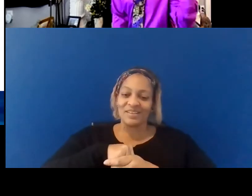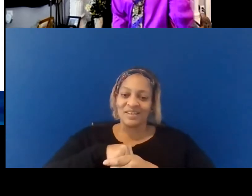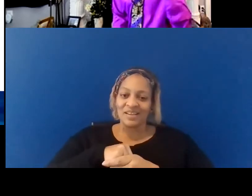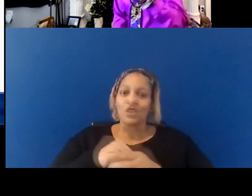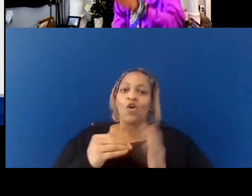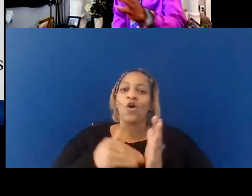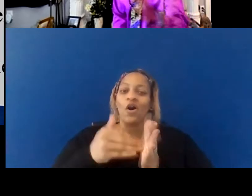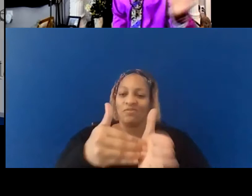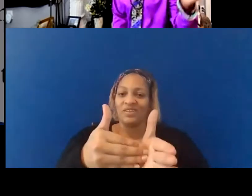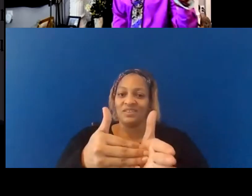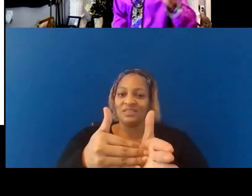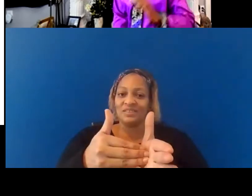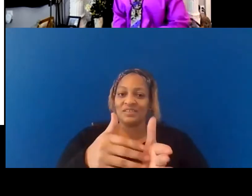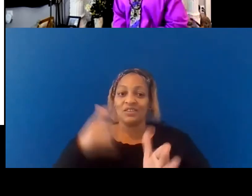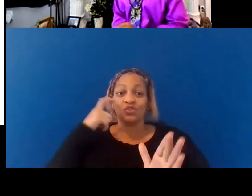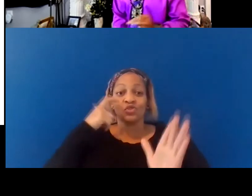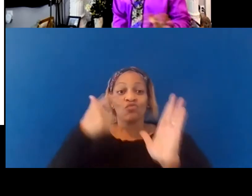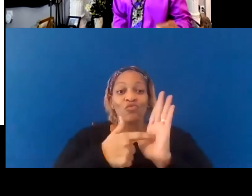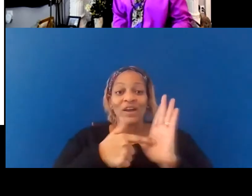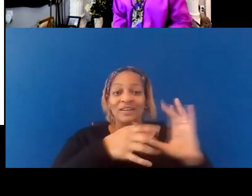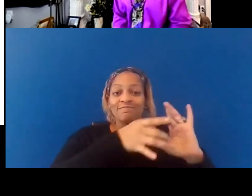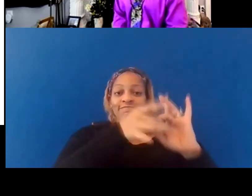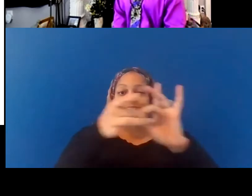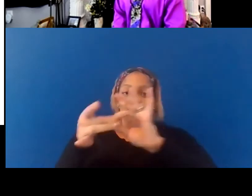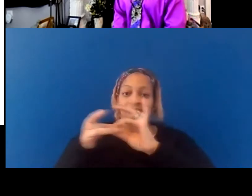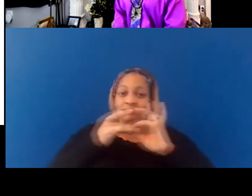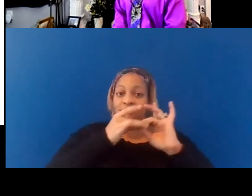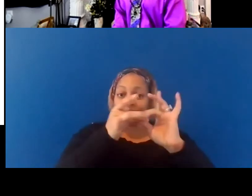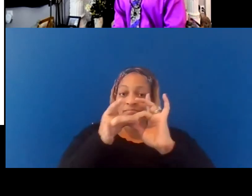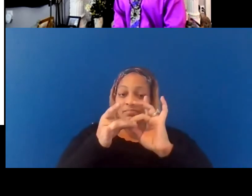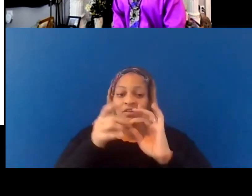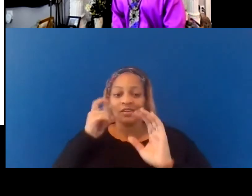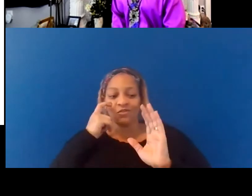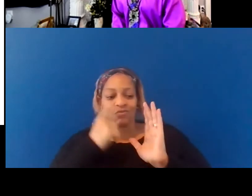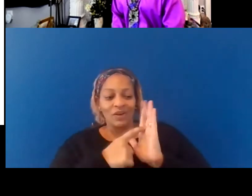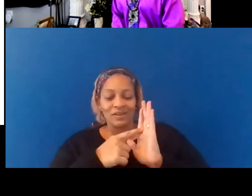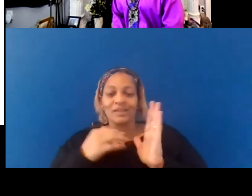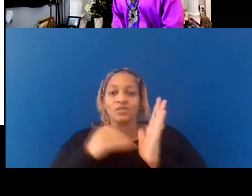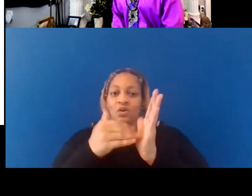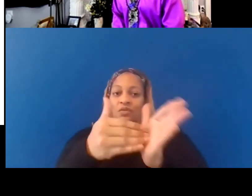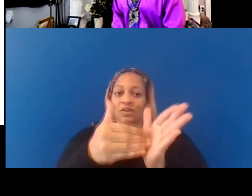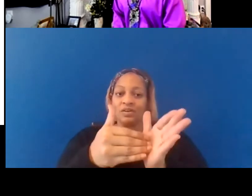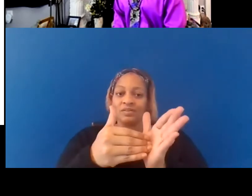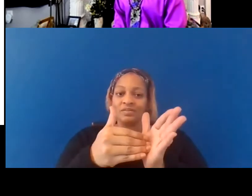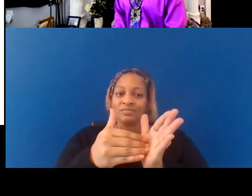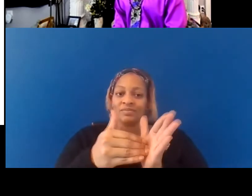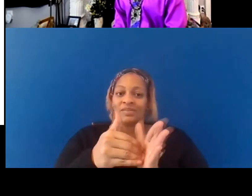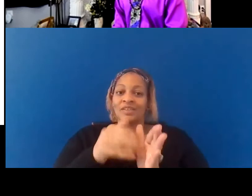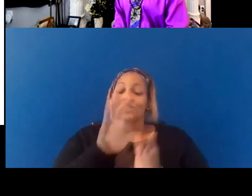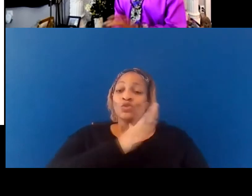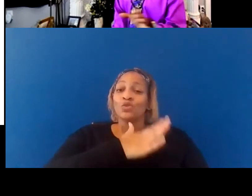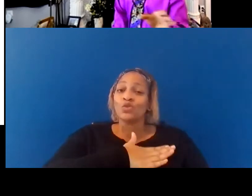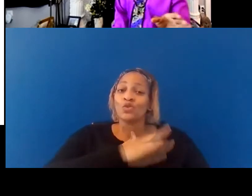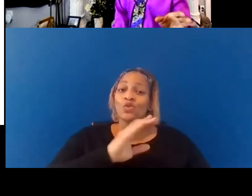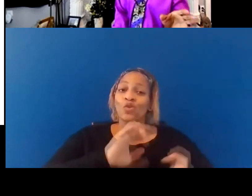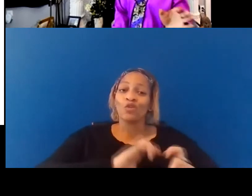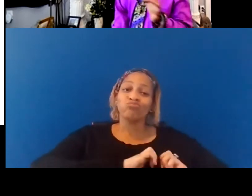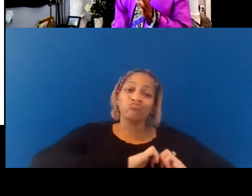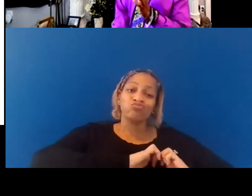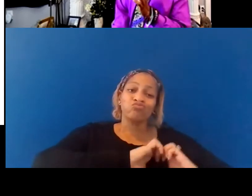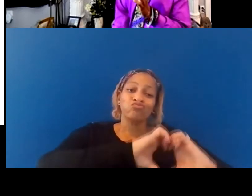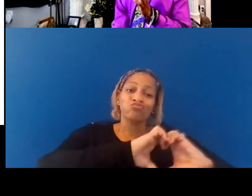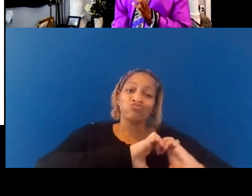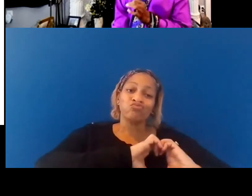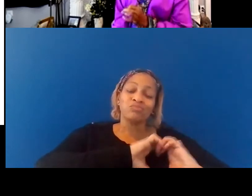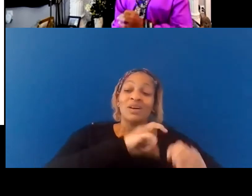to recognize the unity of it more often. Lift your hearts in praise. Some words